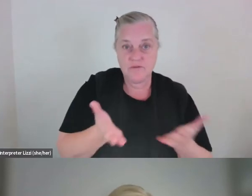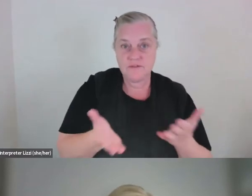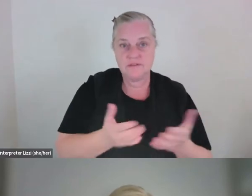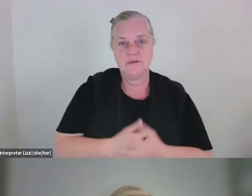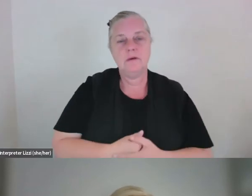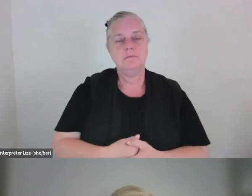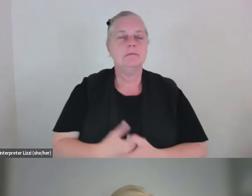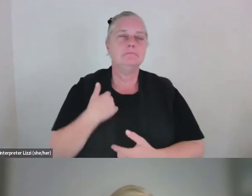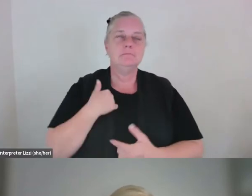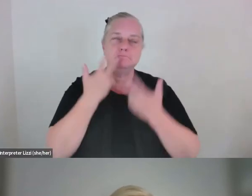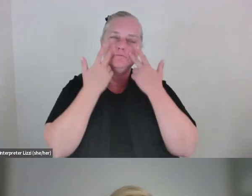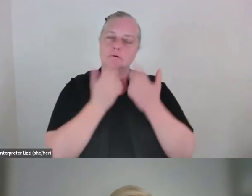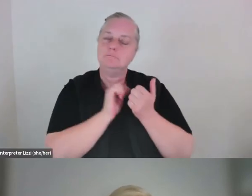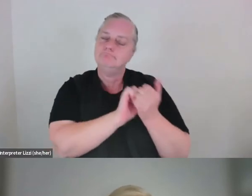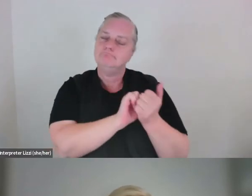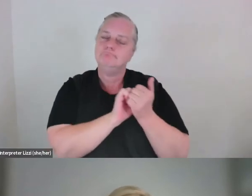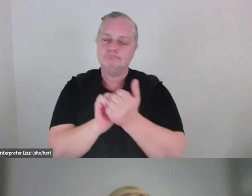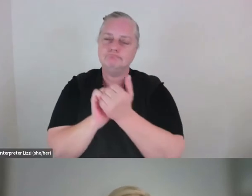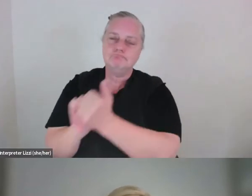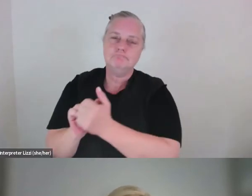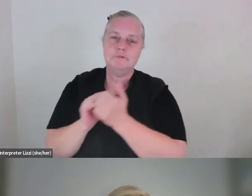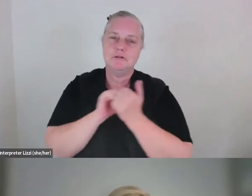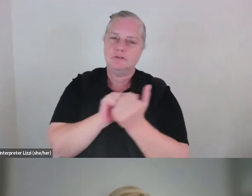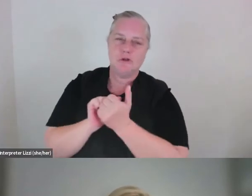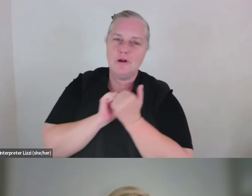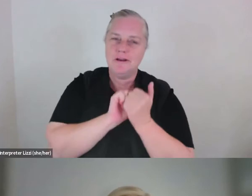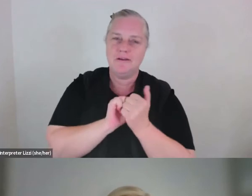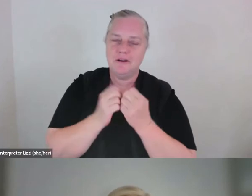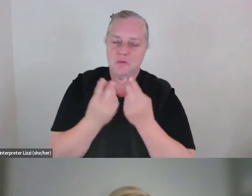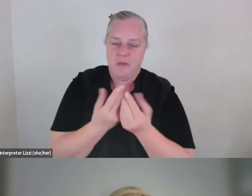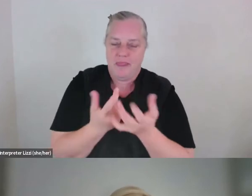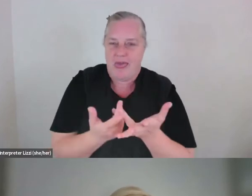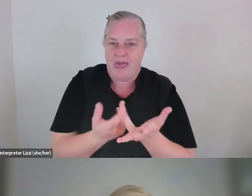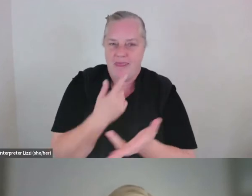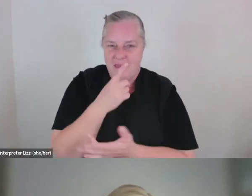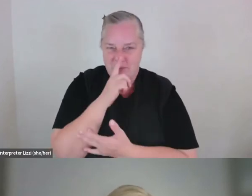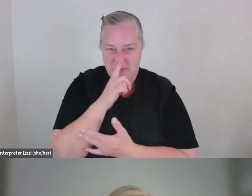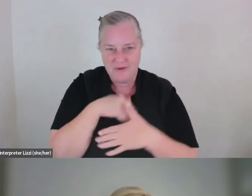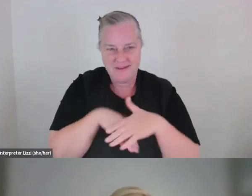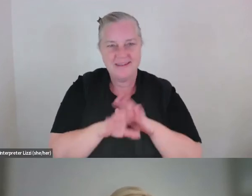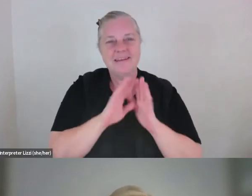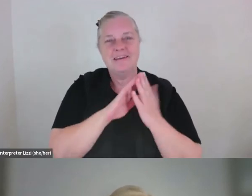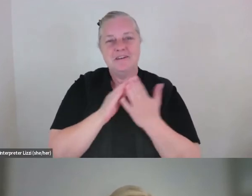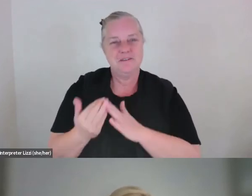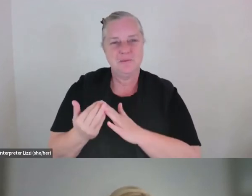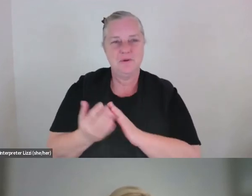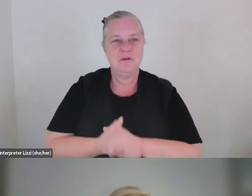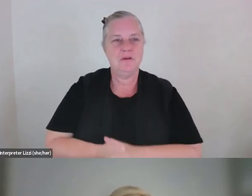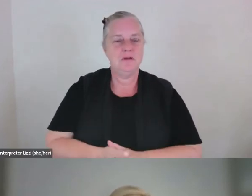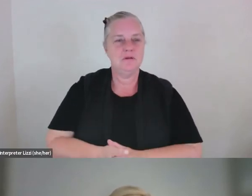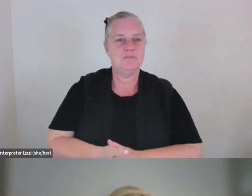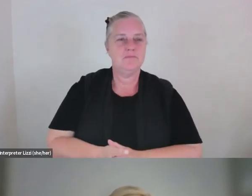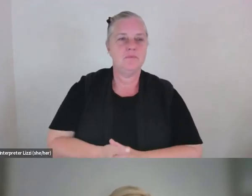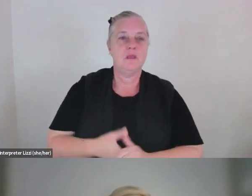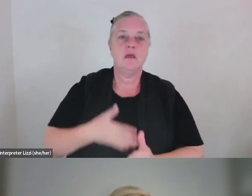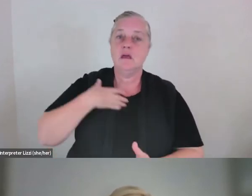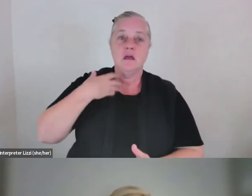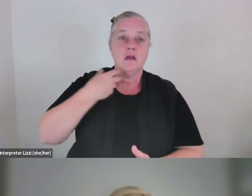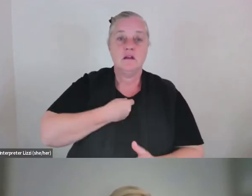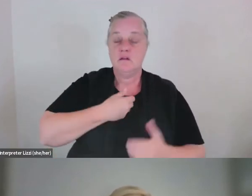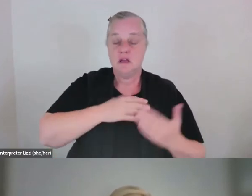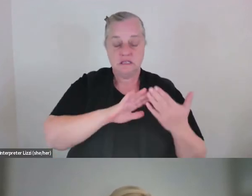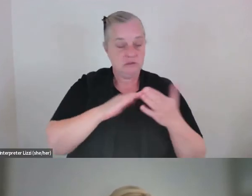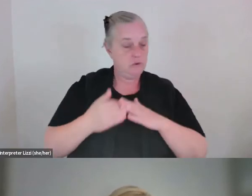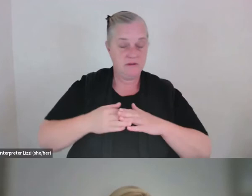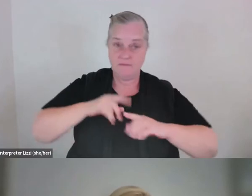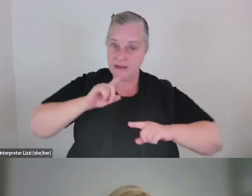other members of the community as well. Yeah, and I absolutely recognise there's so much diversity in trans communities, and